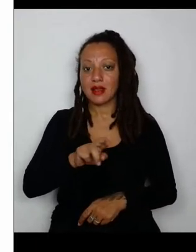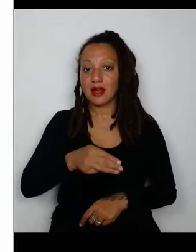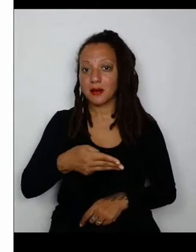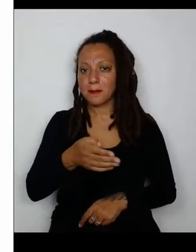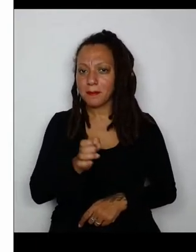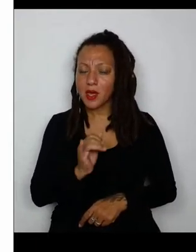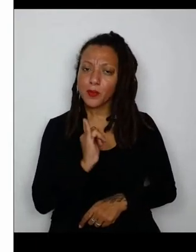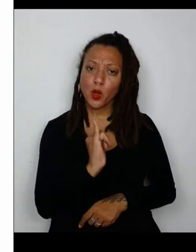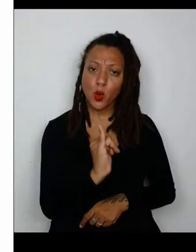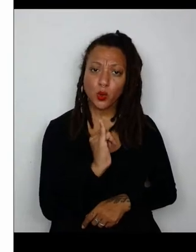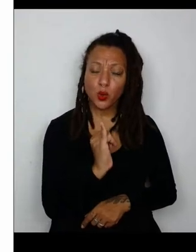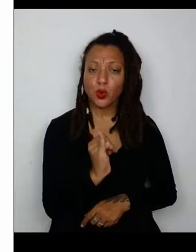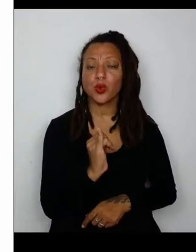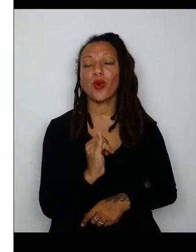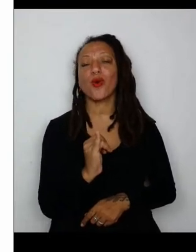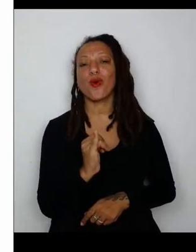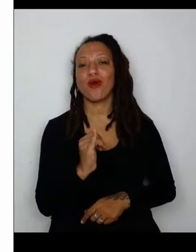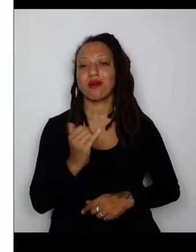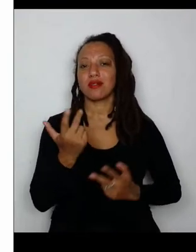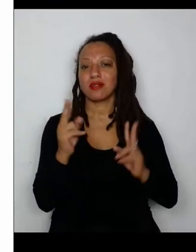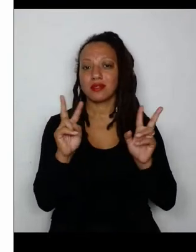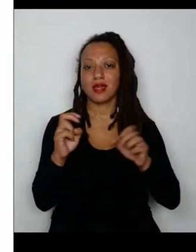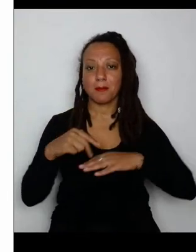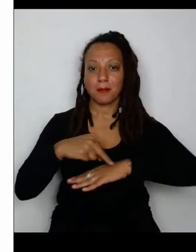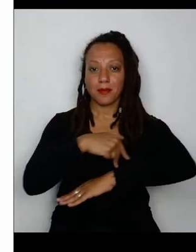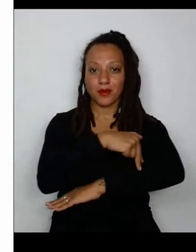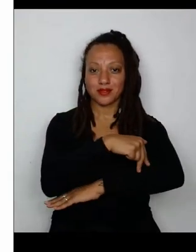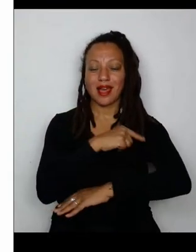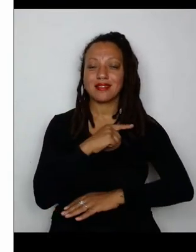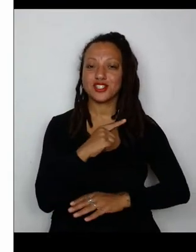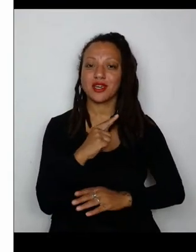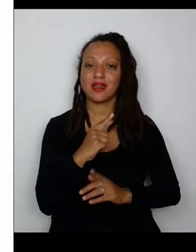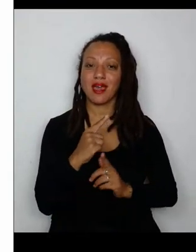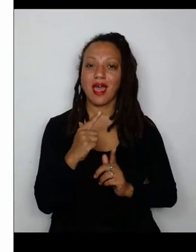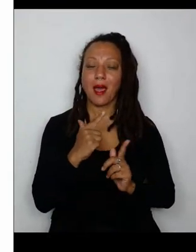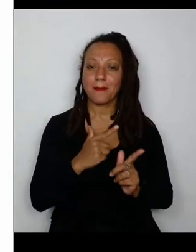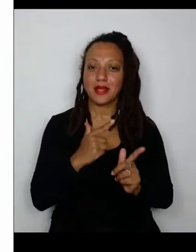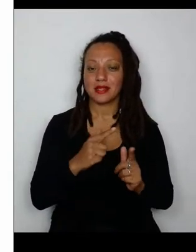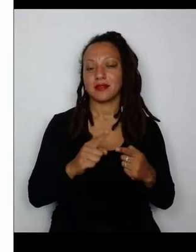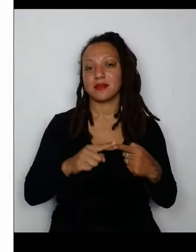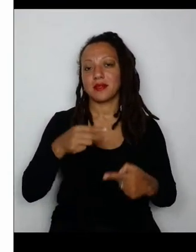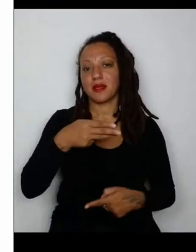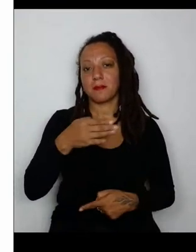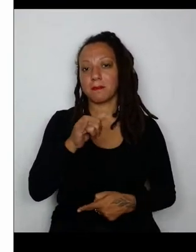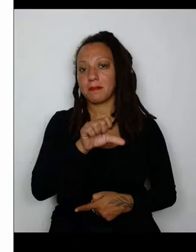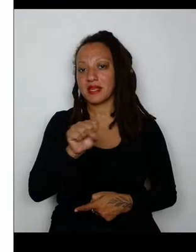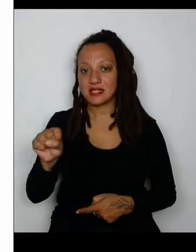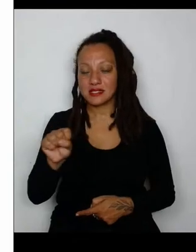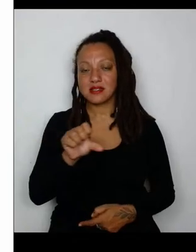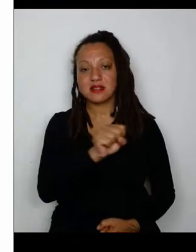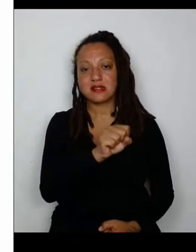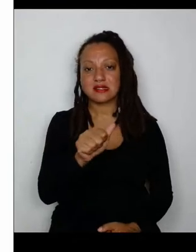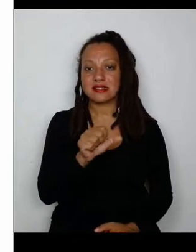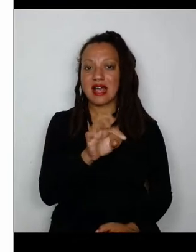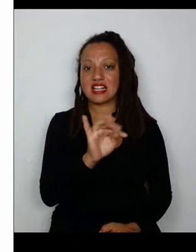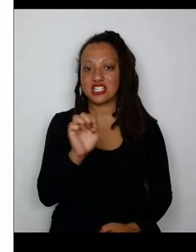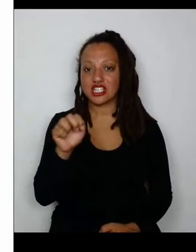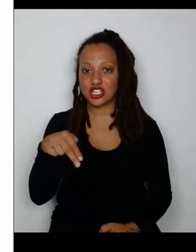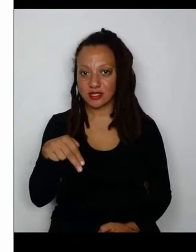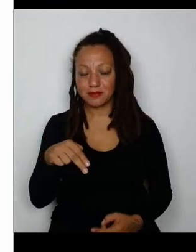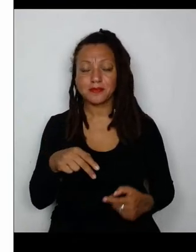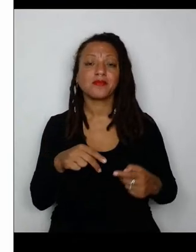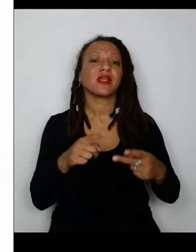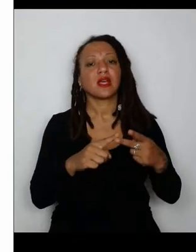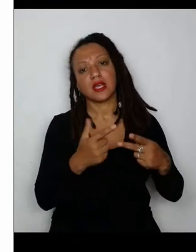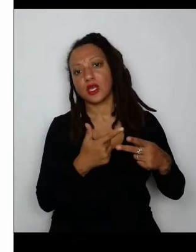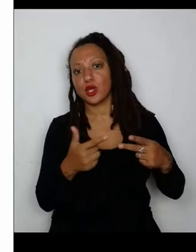marguerite de ponti and miss satin well eeks evoking the title